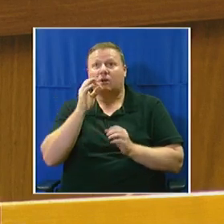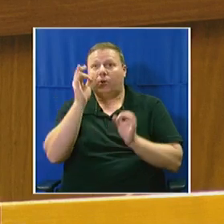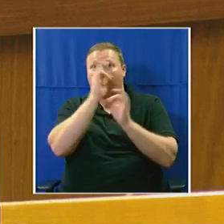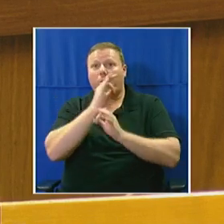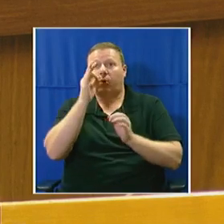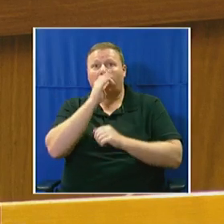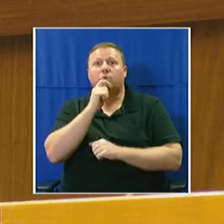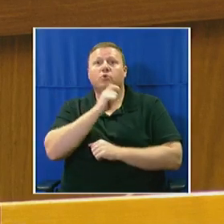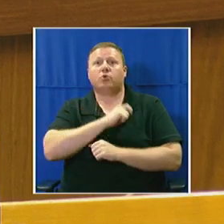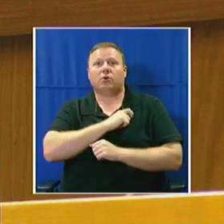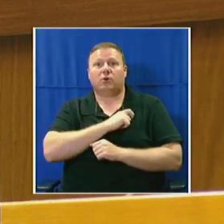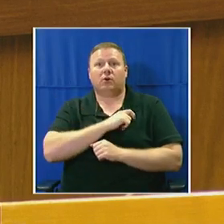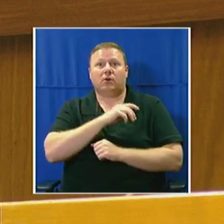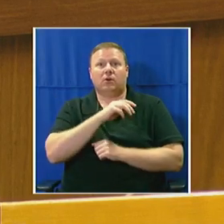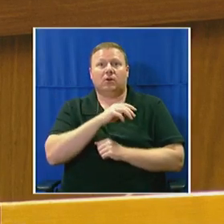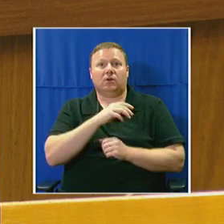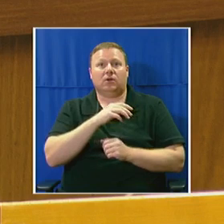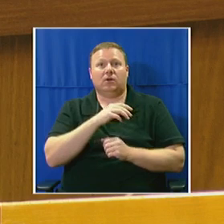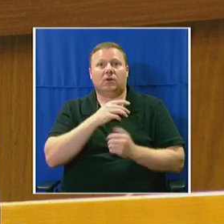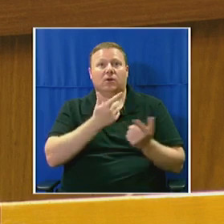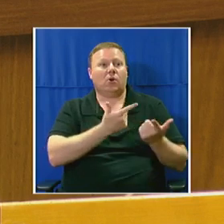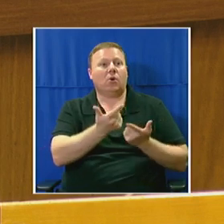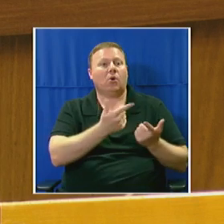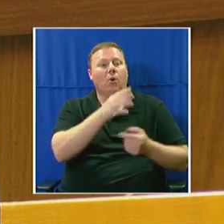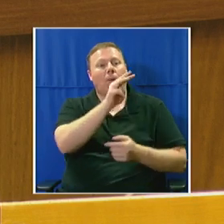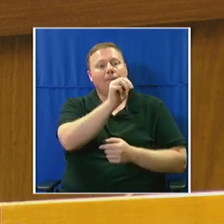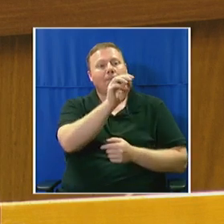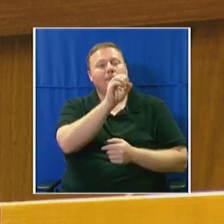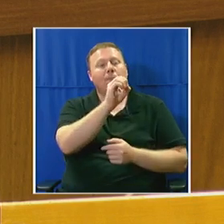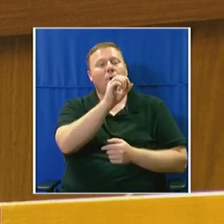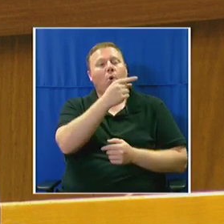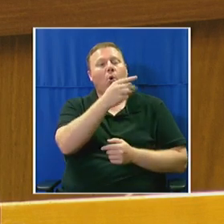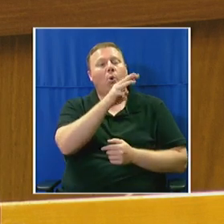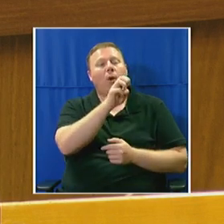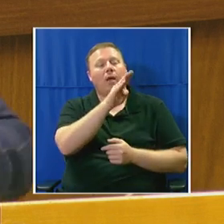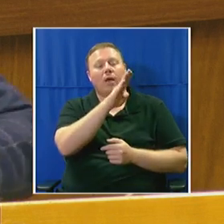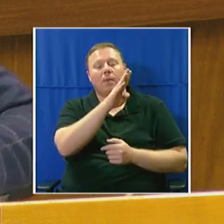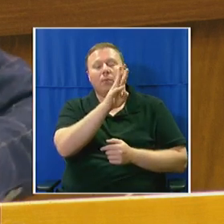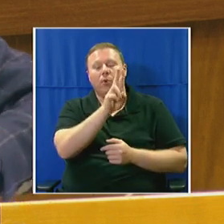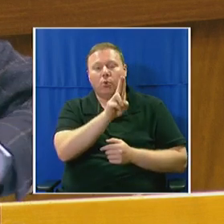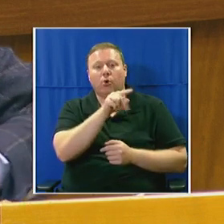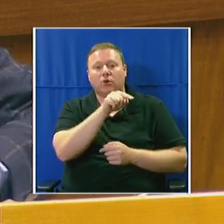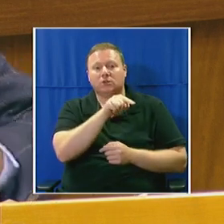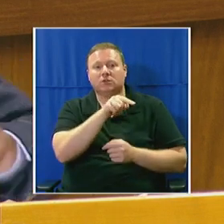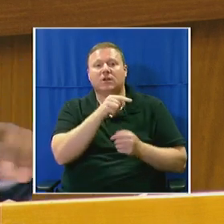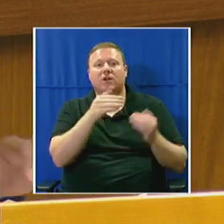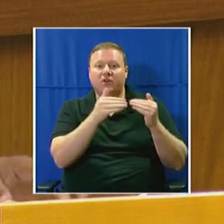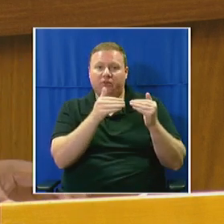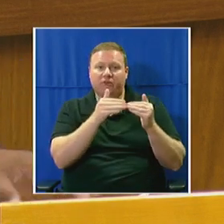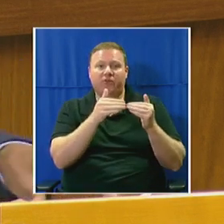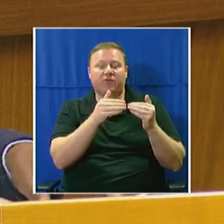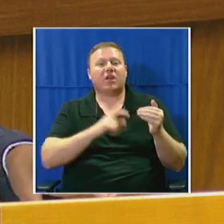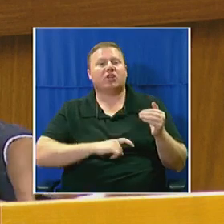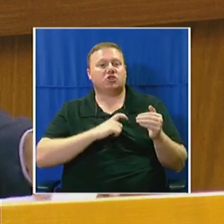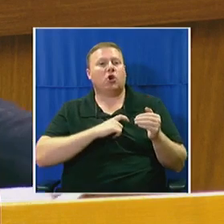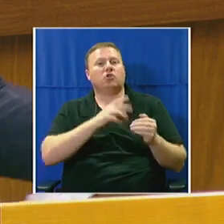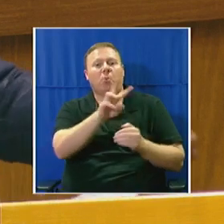thec thank you very much uh house chair house I think it is important for the house to